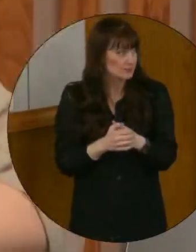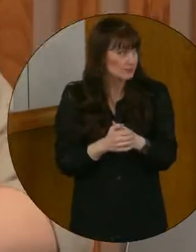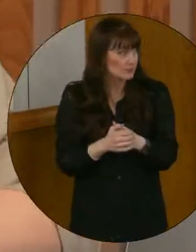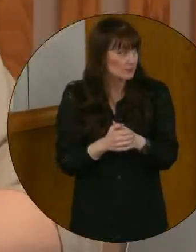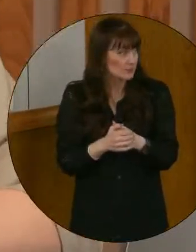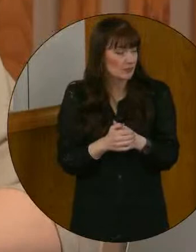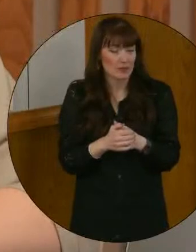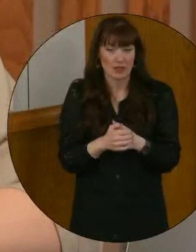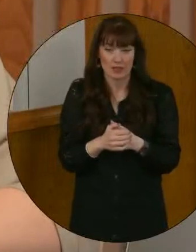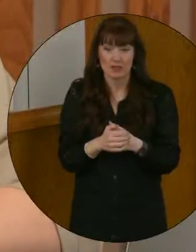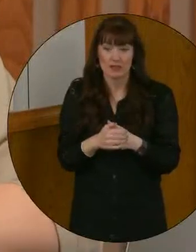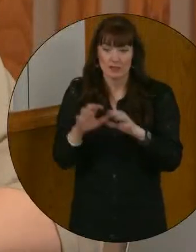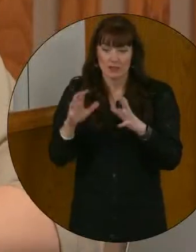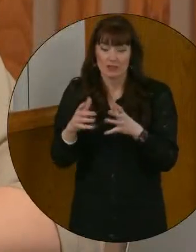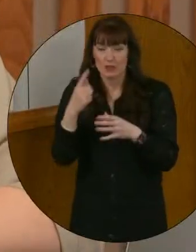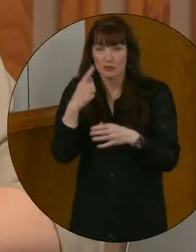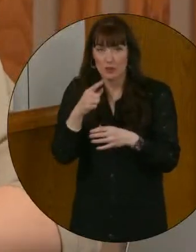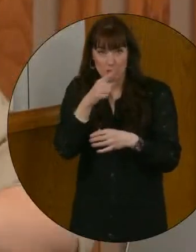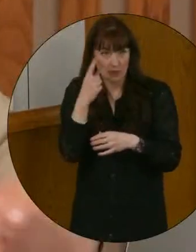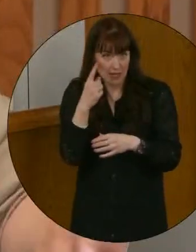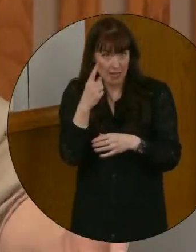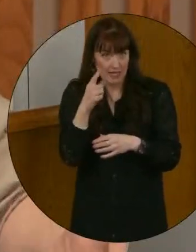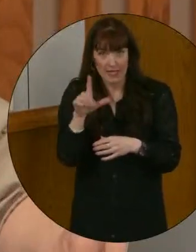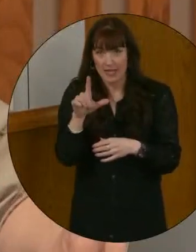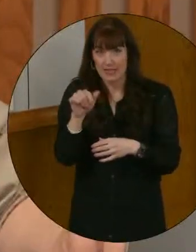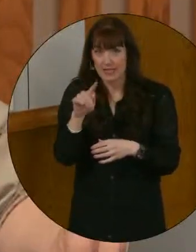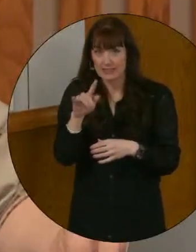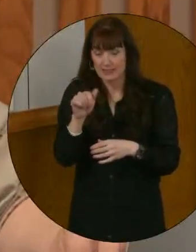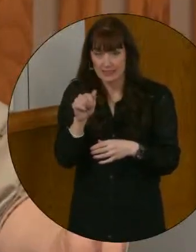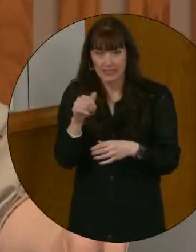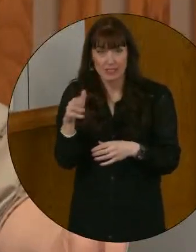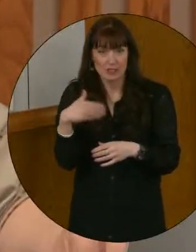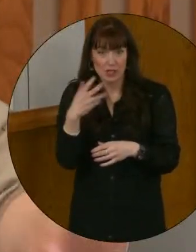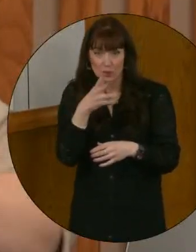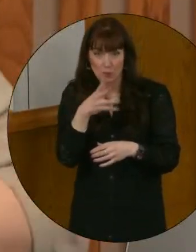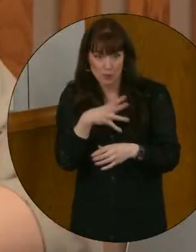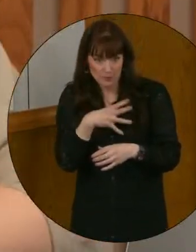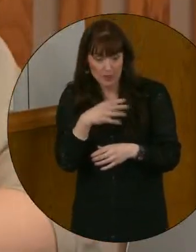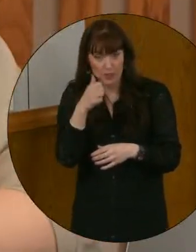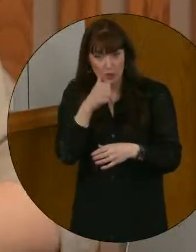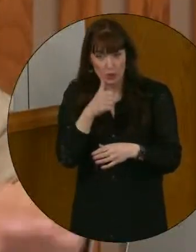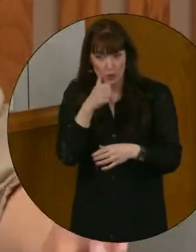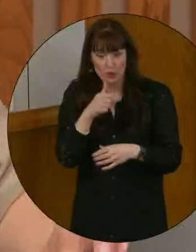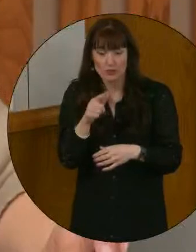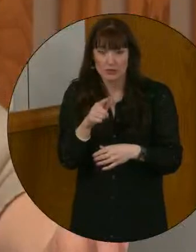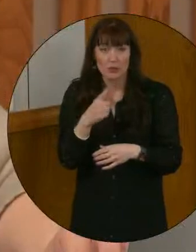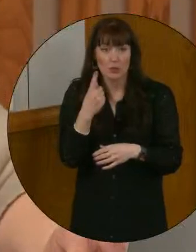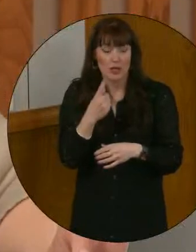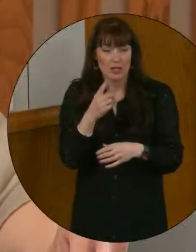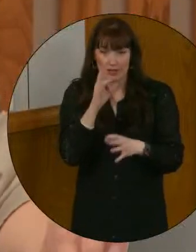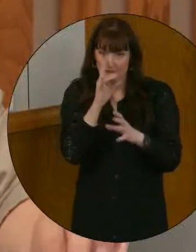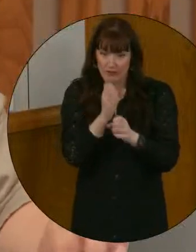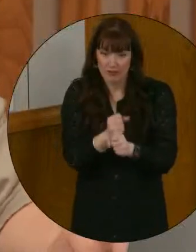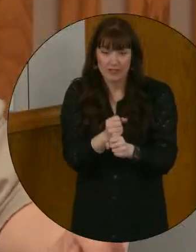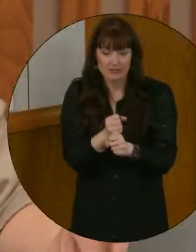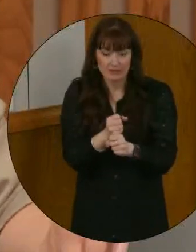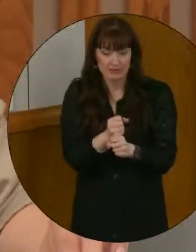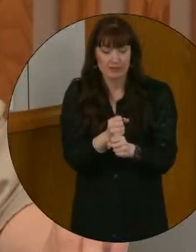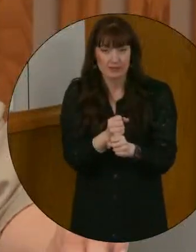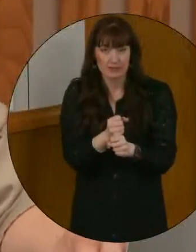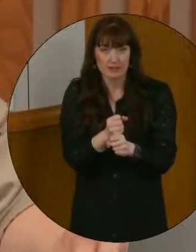the task force on Black and Latina young women and girls also took place. I think the one that I found most fascinating was